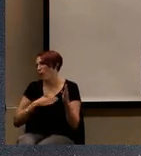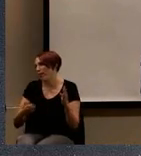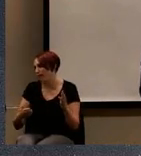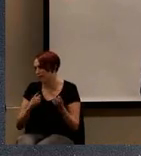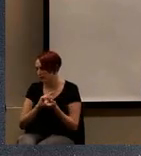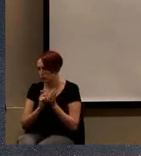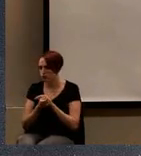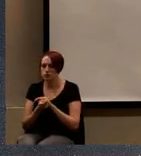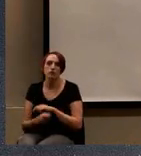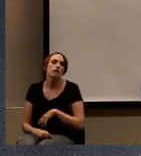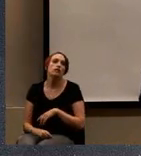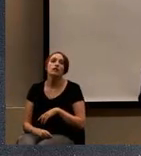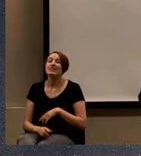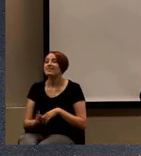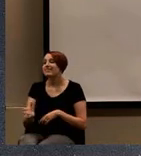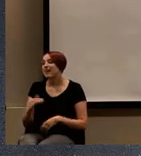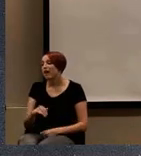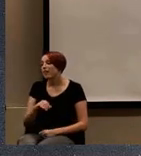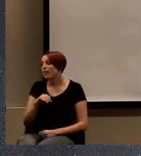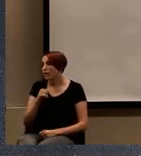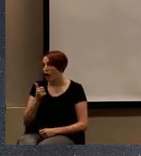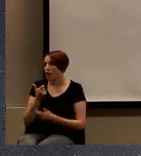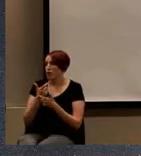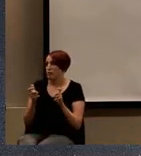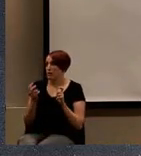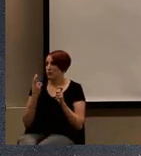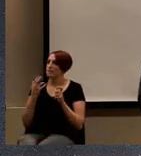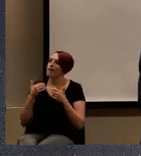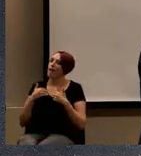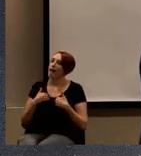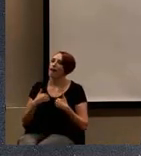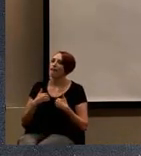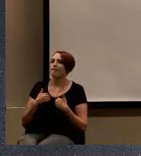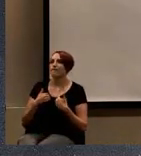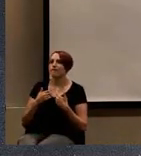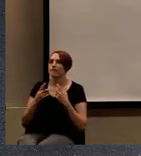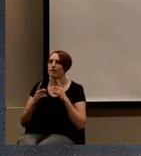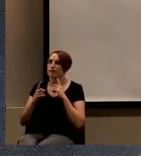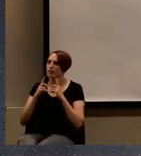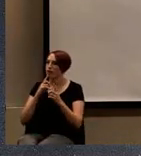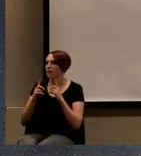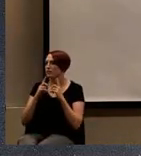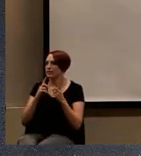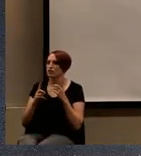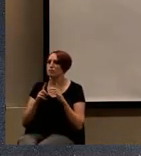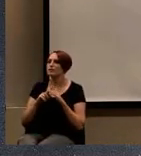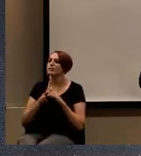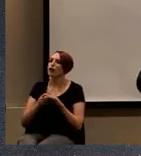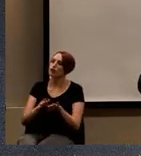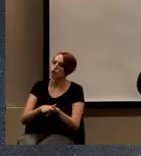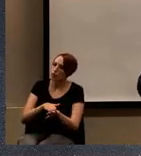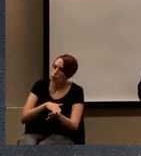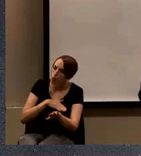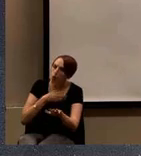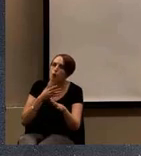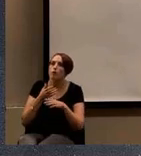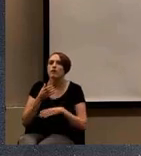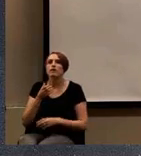this conversation gradually. That was one of the other big things we found in that, is you can't just like have a big,